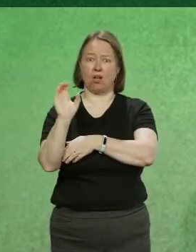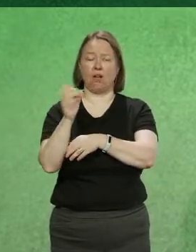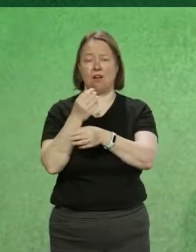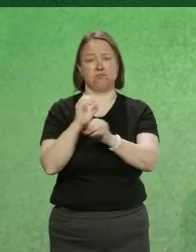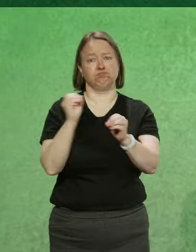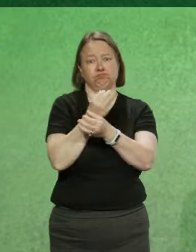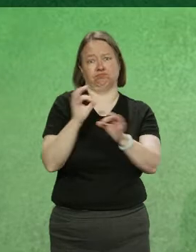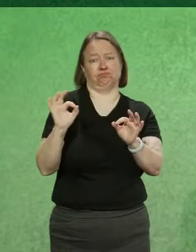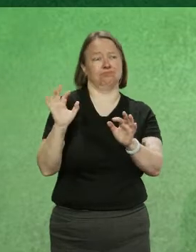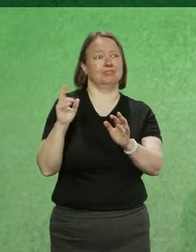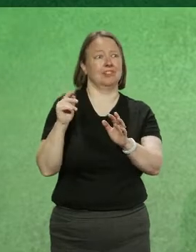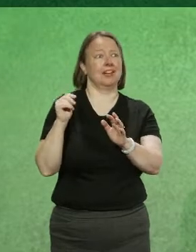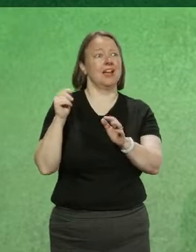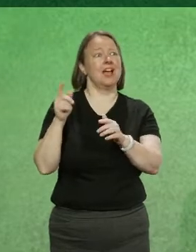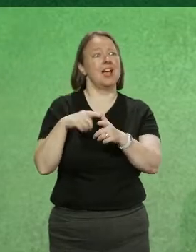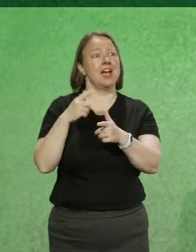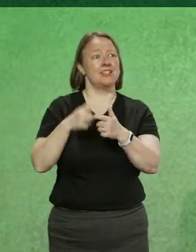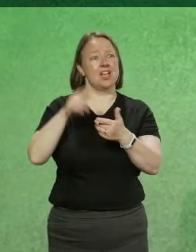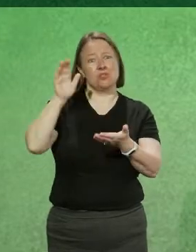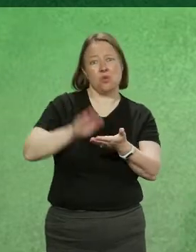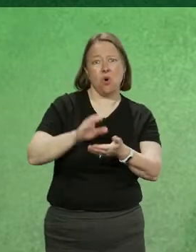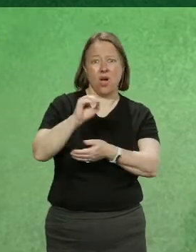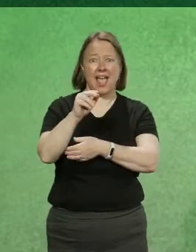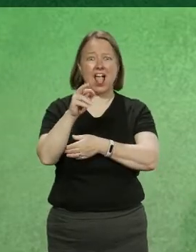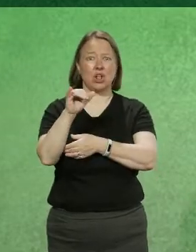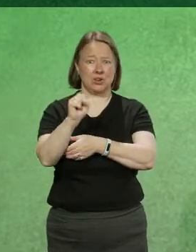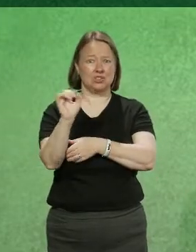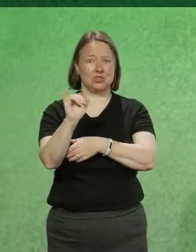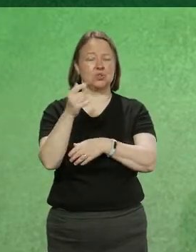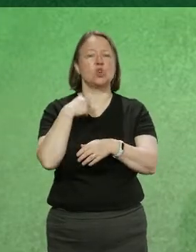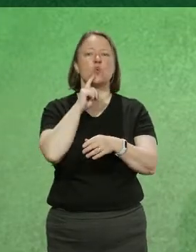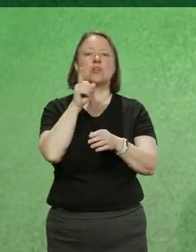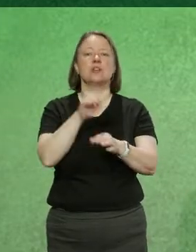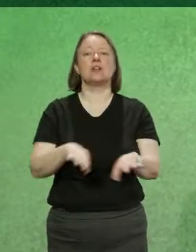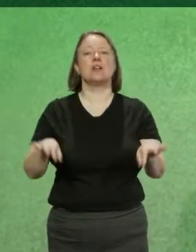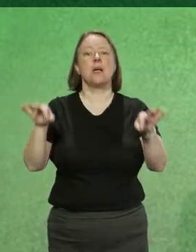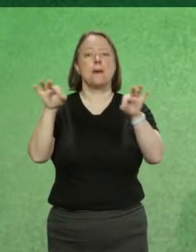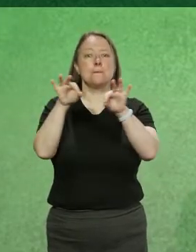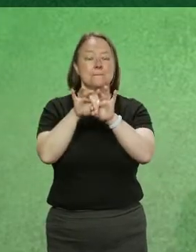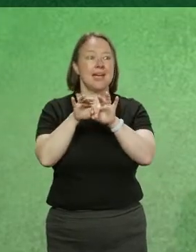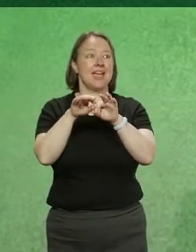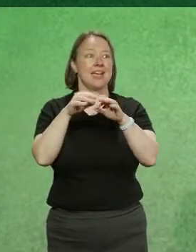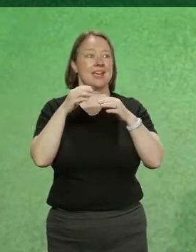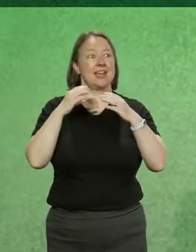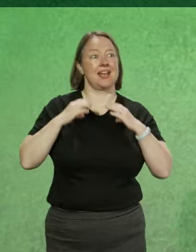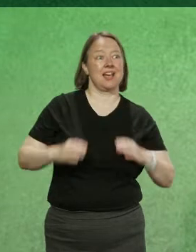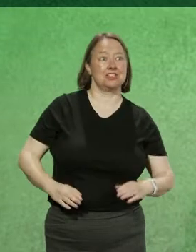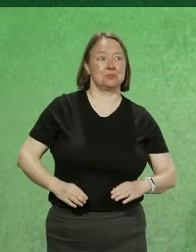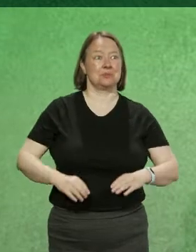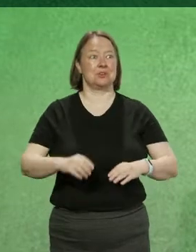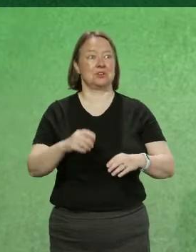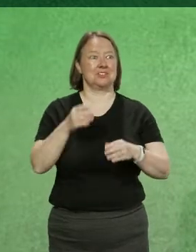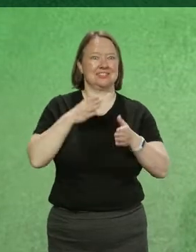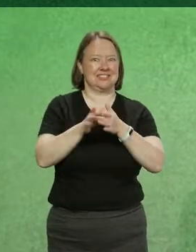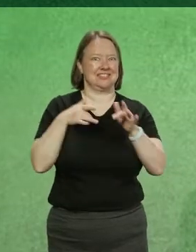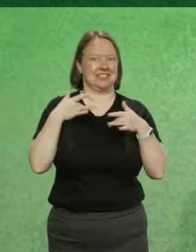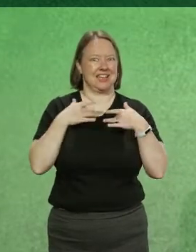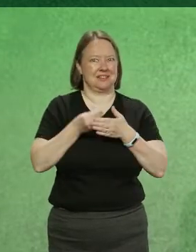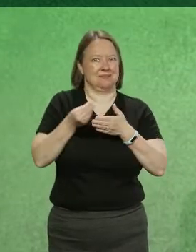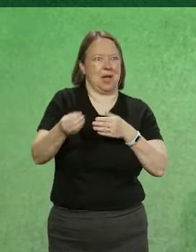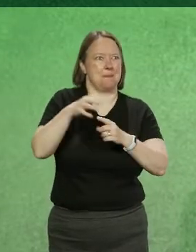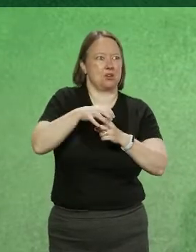cholesterol-free, as well as they are low in calories. So the main customers we are targeting for our mushrooms